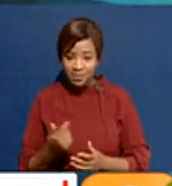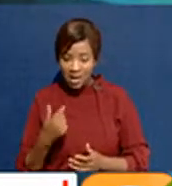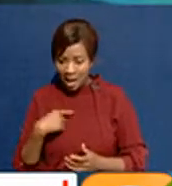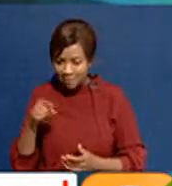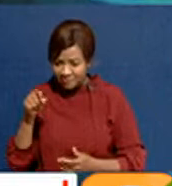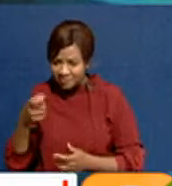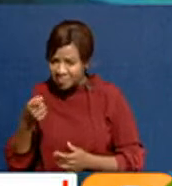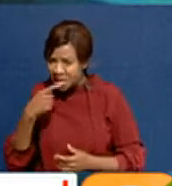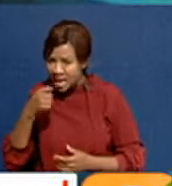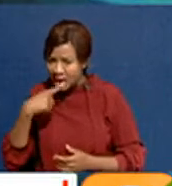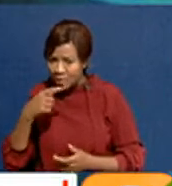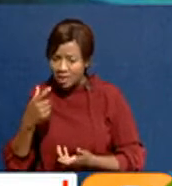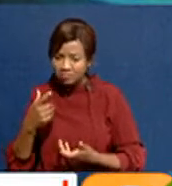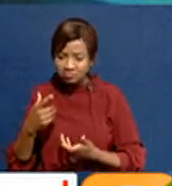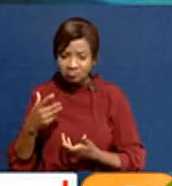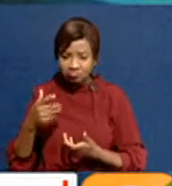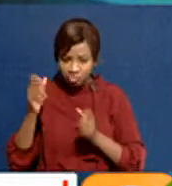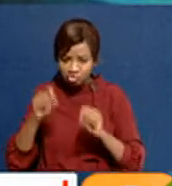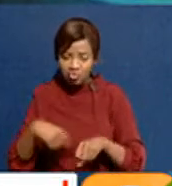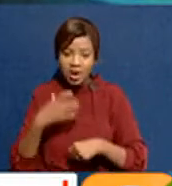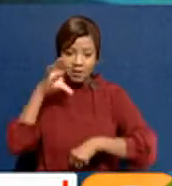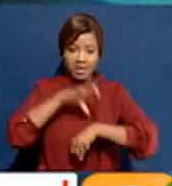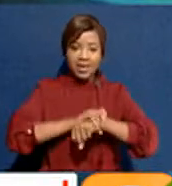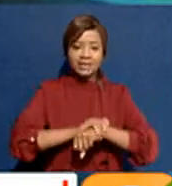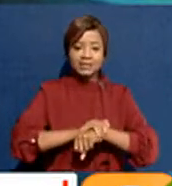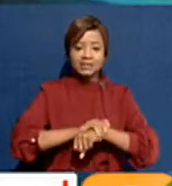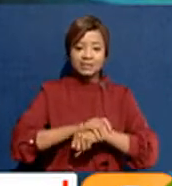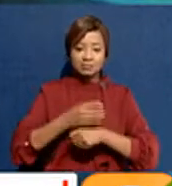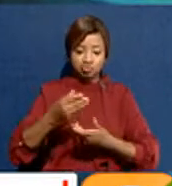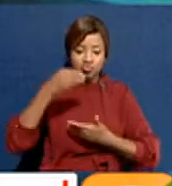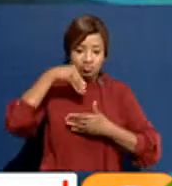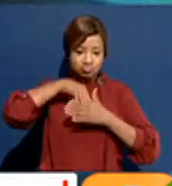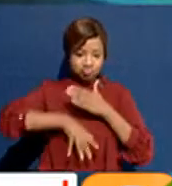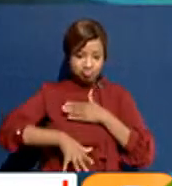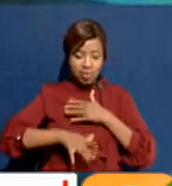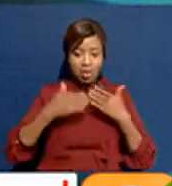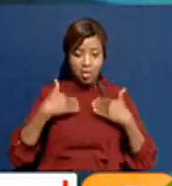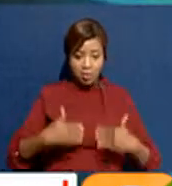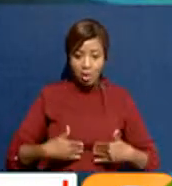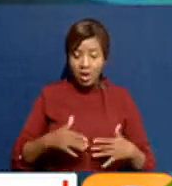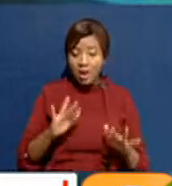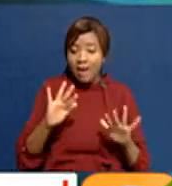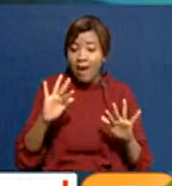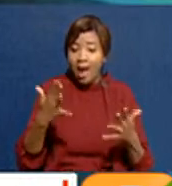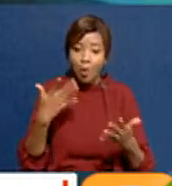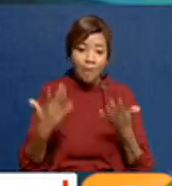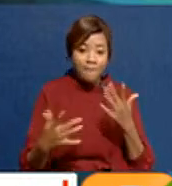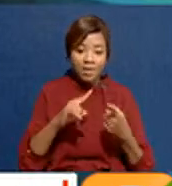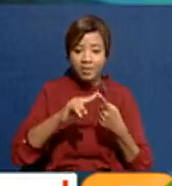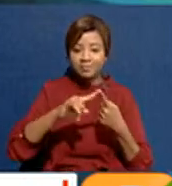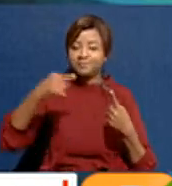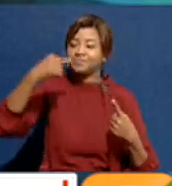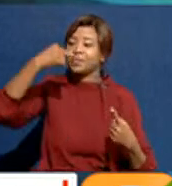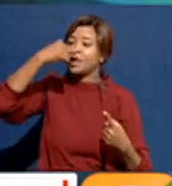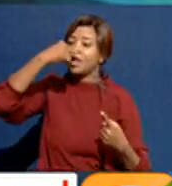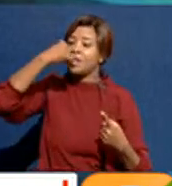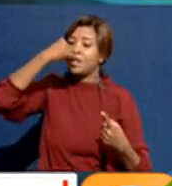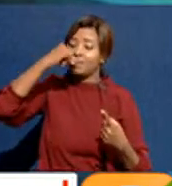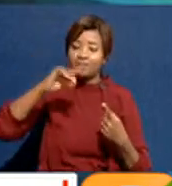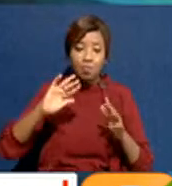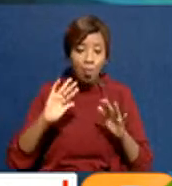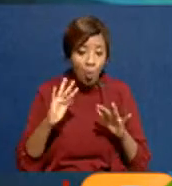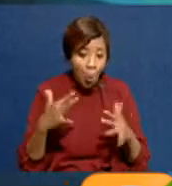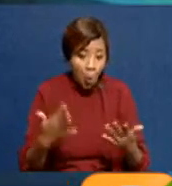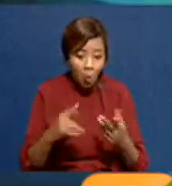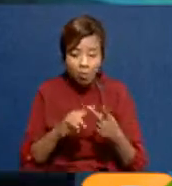body, either through injection or through giving drops by mouth, so that you